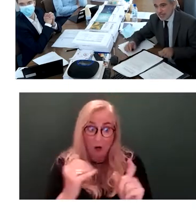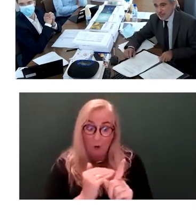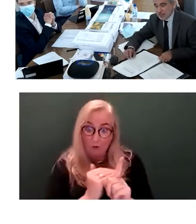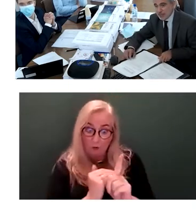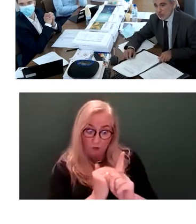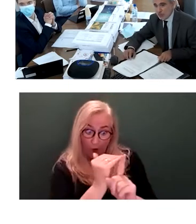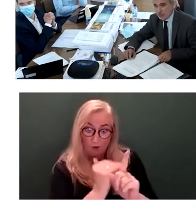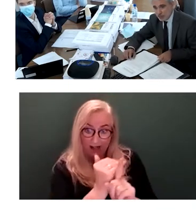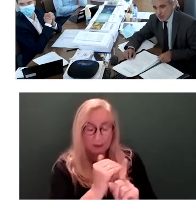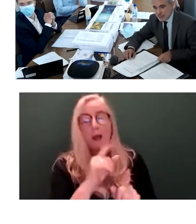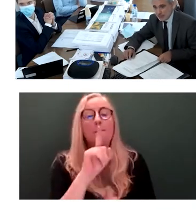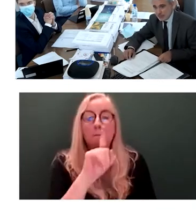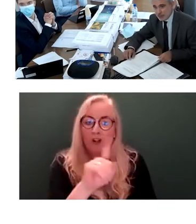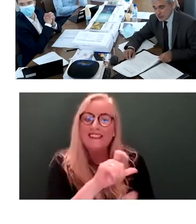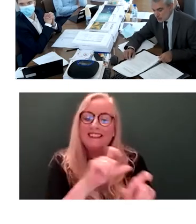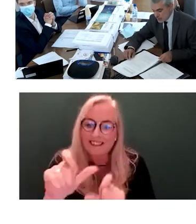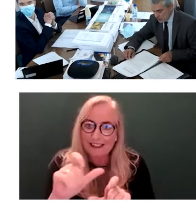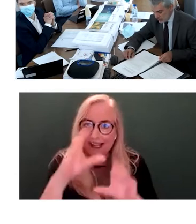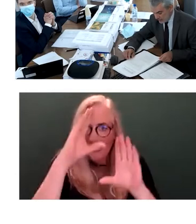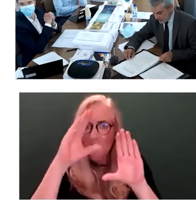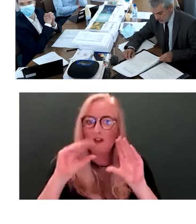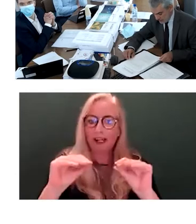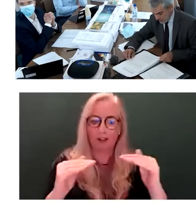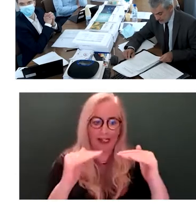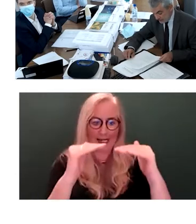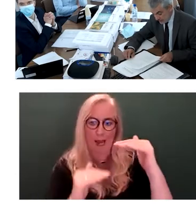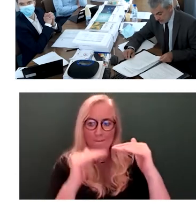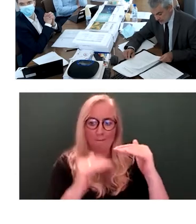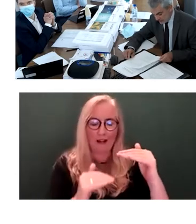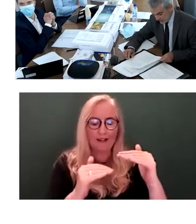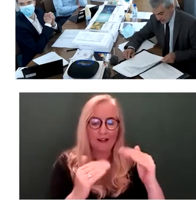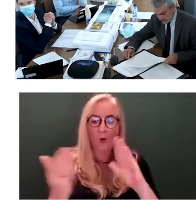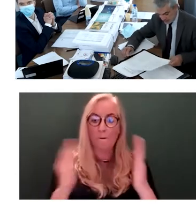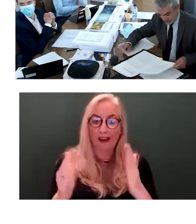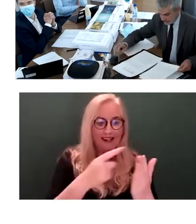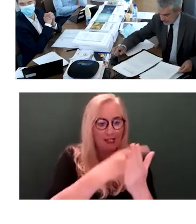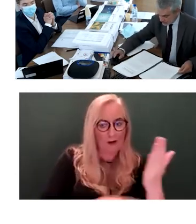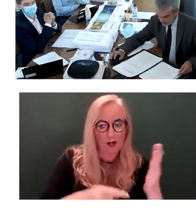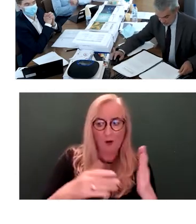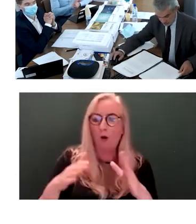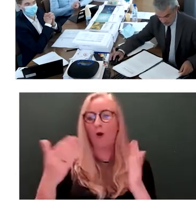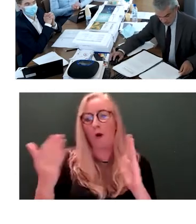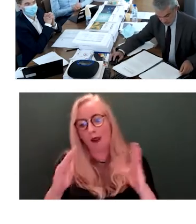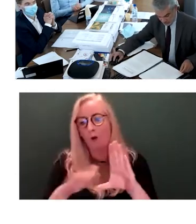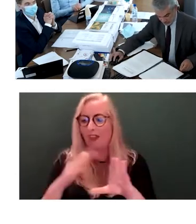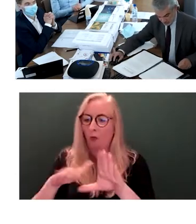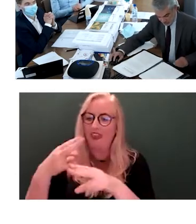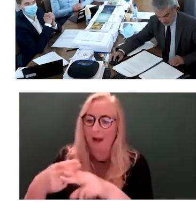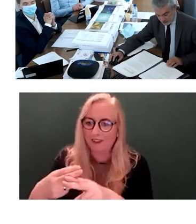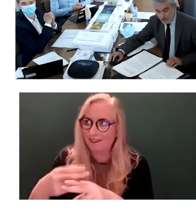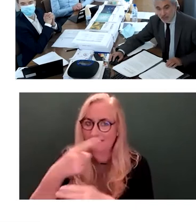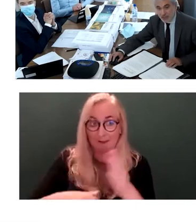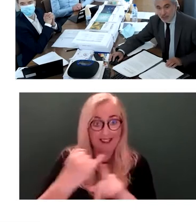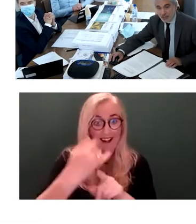education gap between people with disability and those without disability is still very large in Ireland, the largest across the OECD